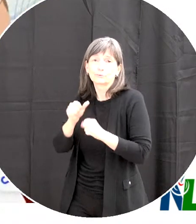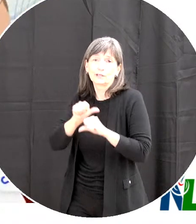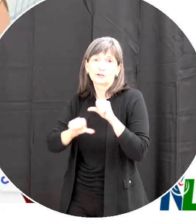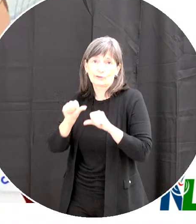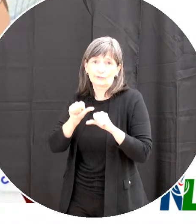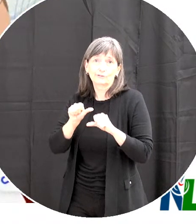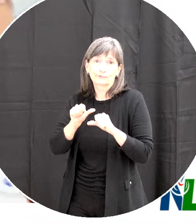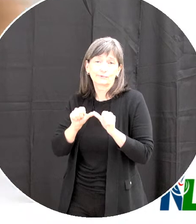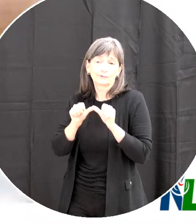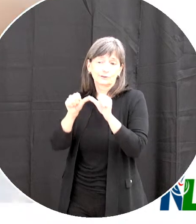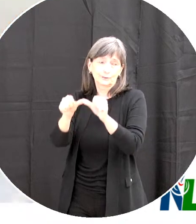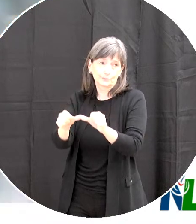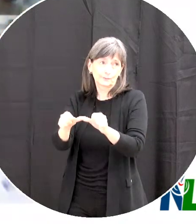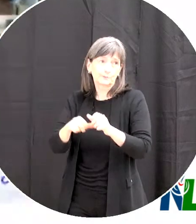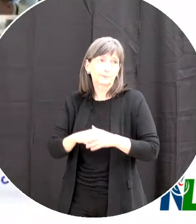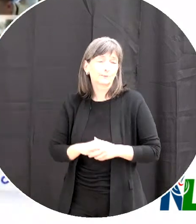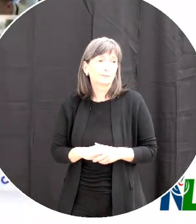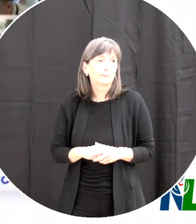each other.